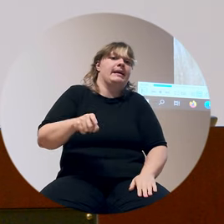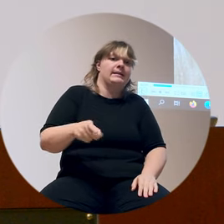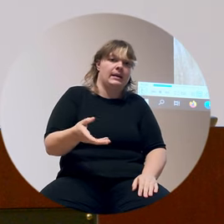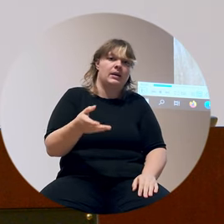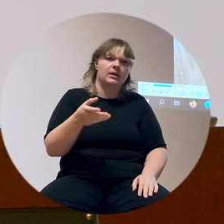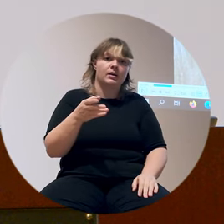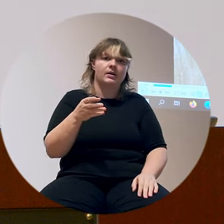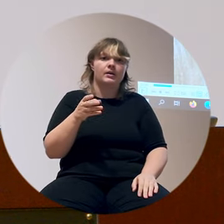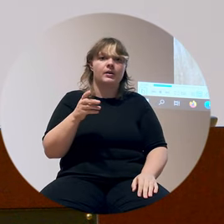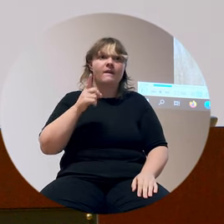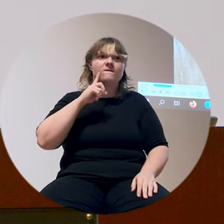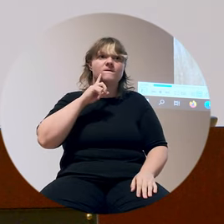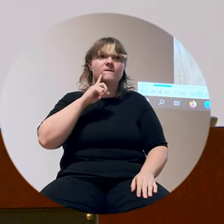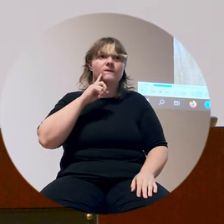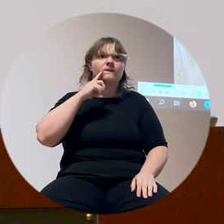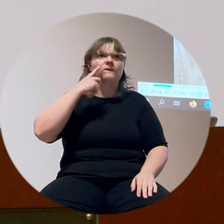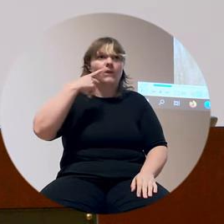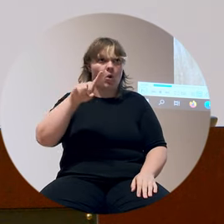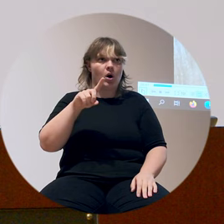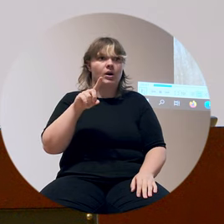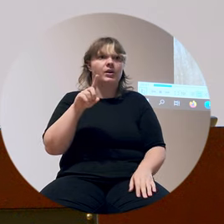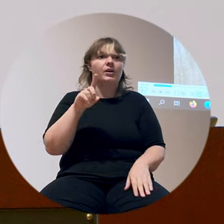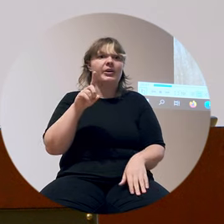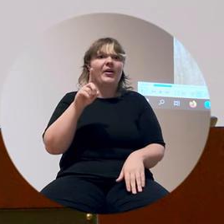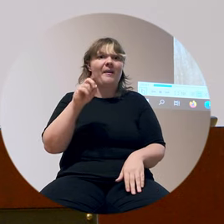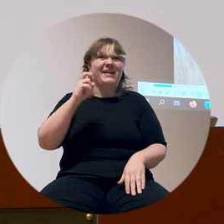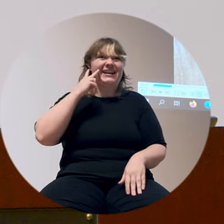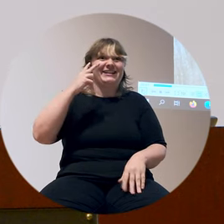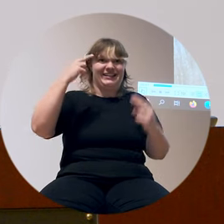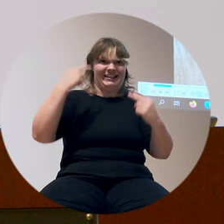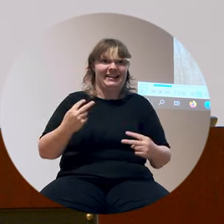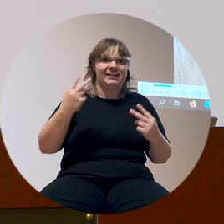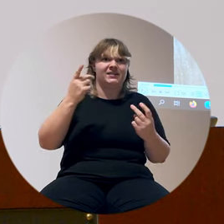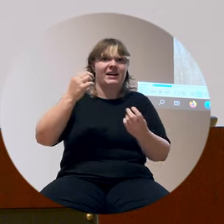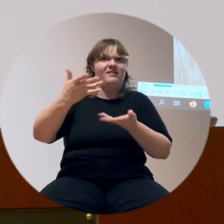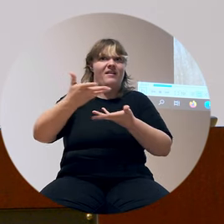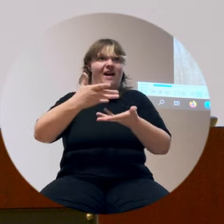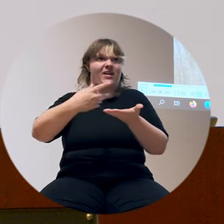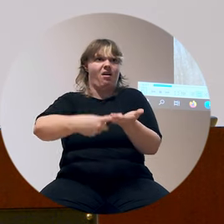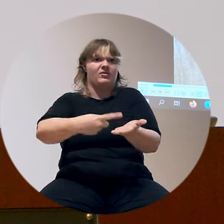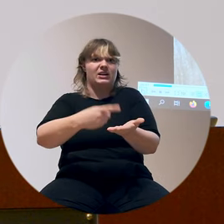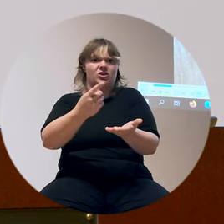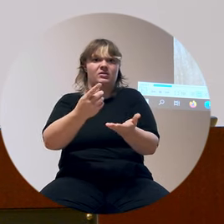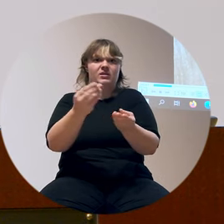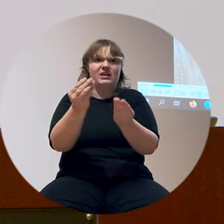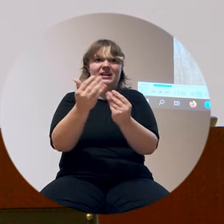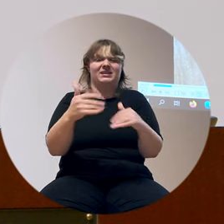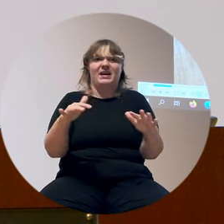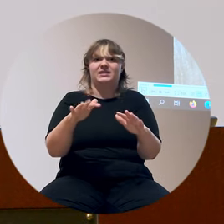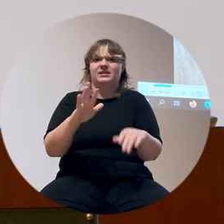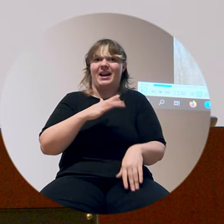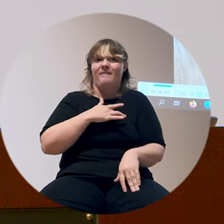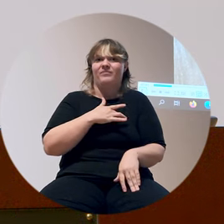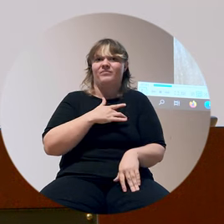for having, for being seen or having conversations in spaces that have